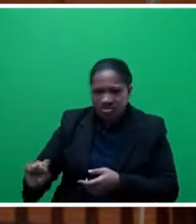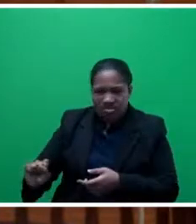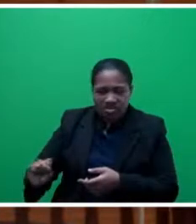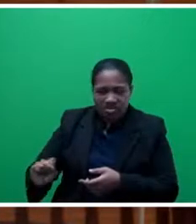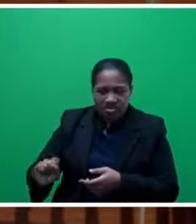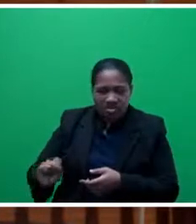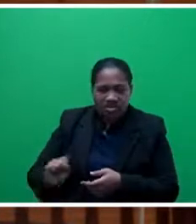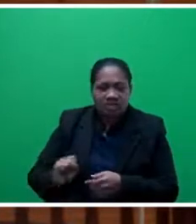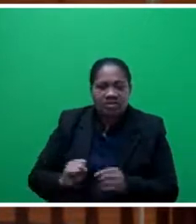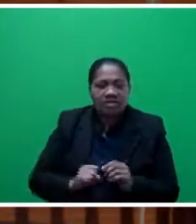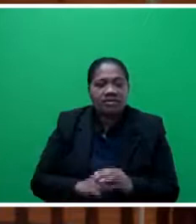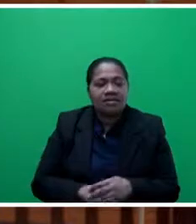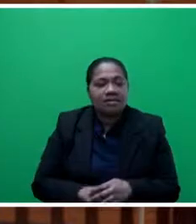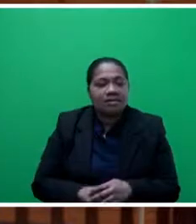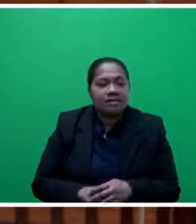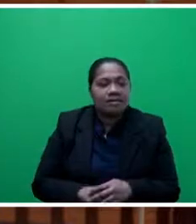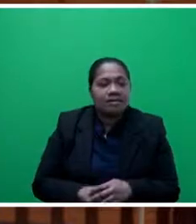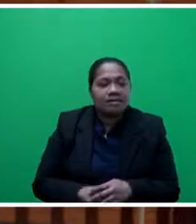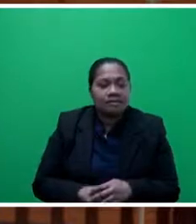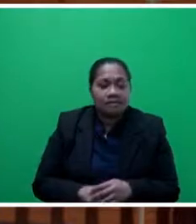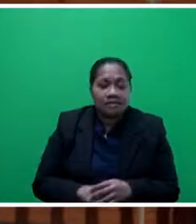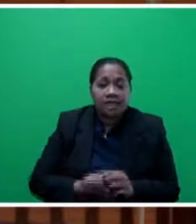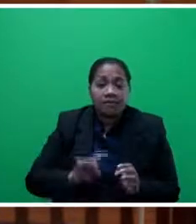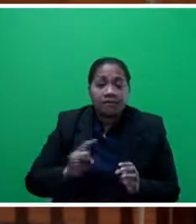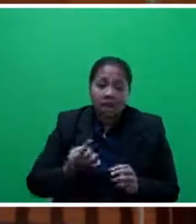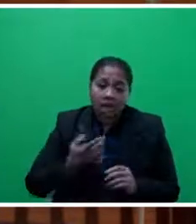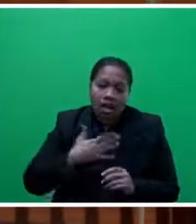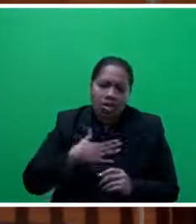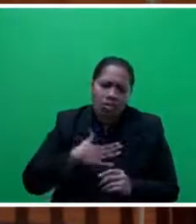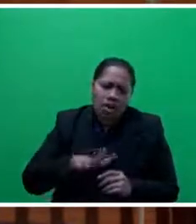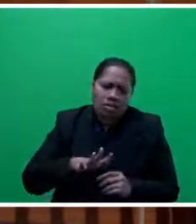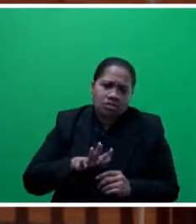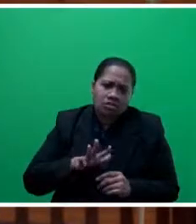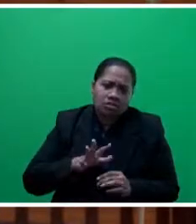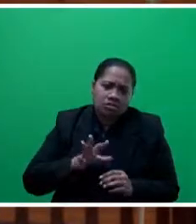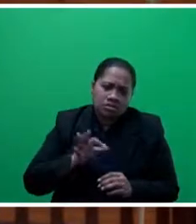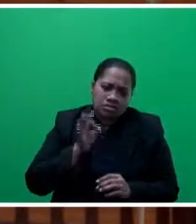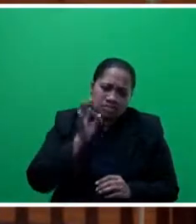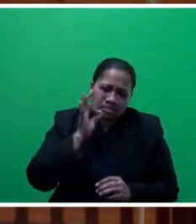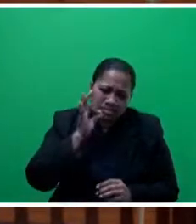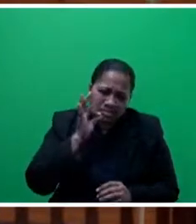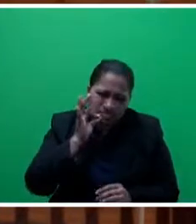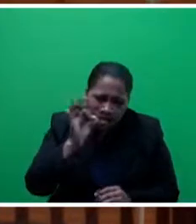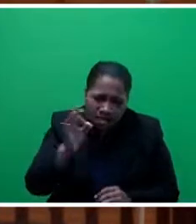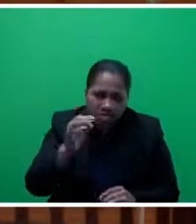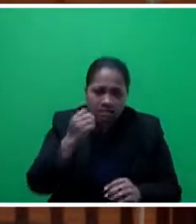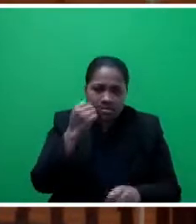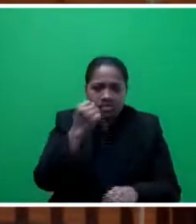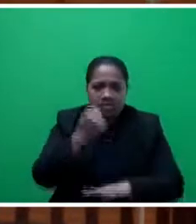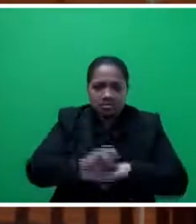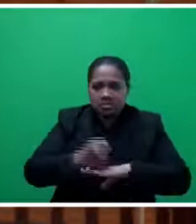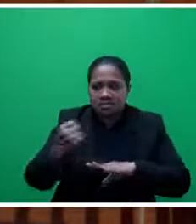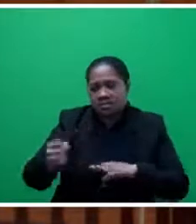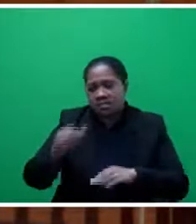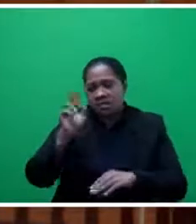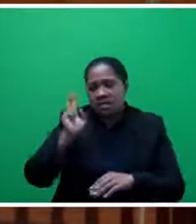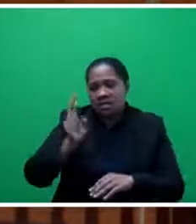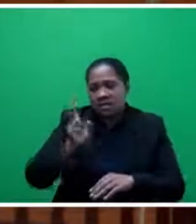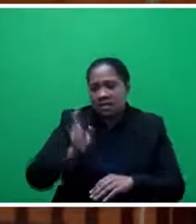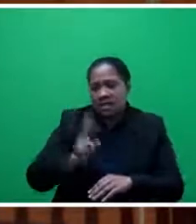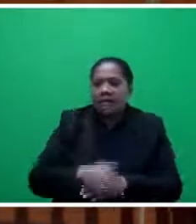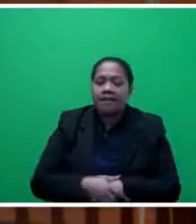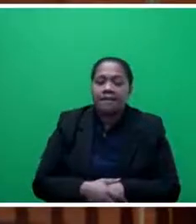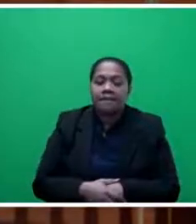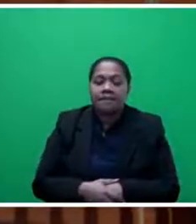But I want to touch again on our request for government to stimulate the